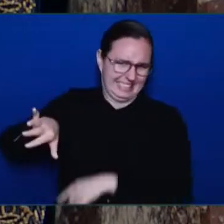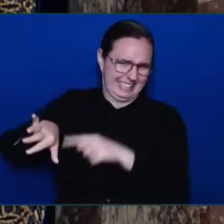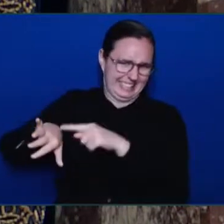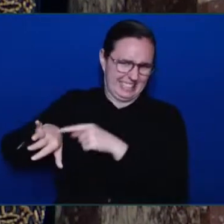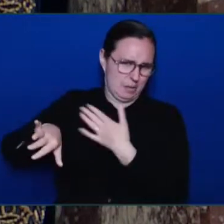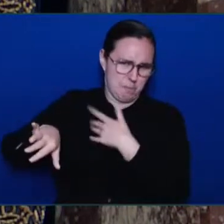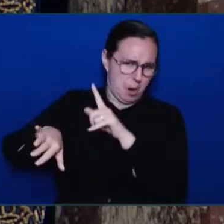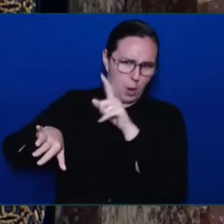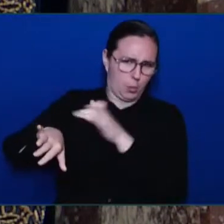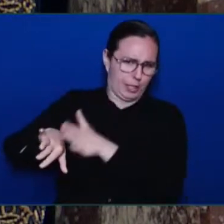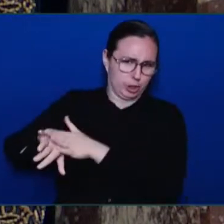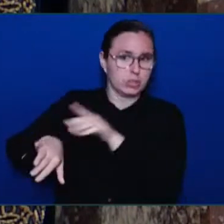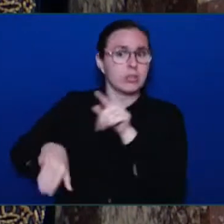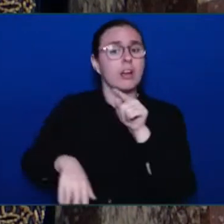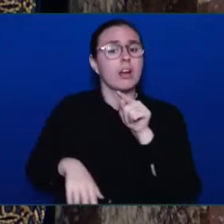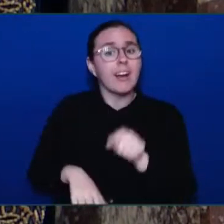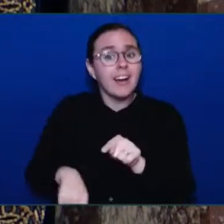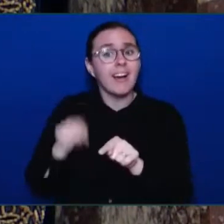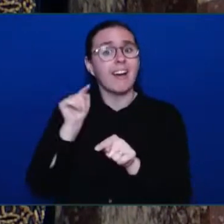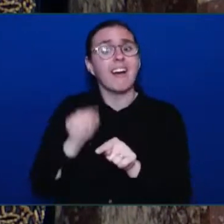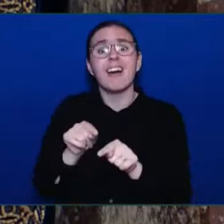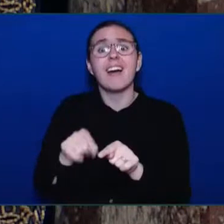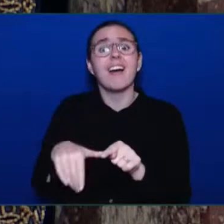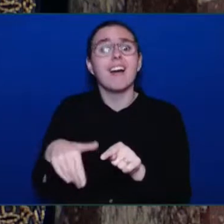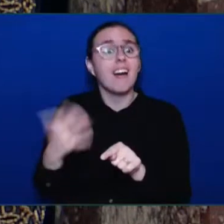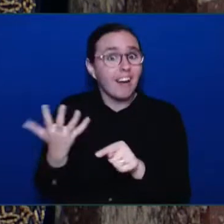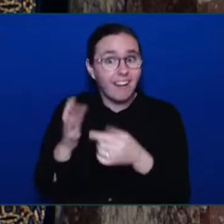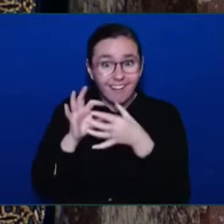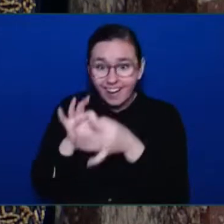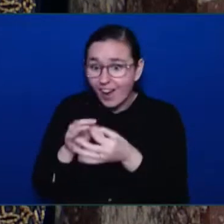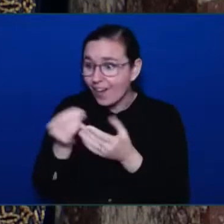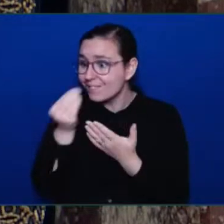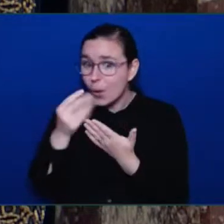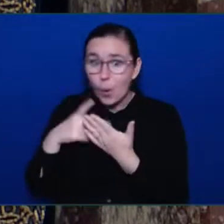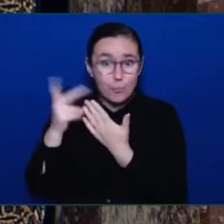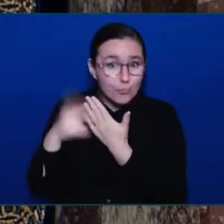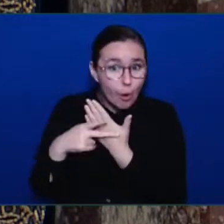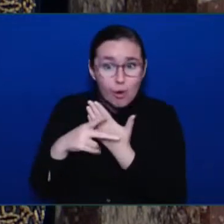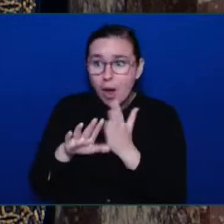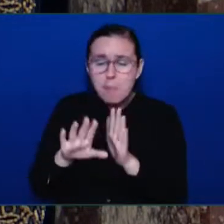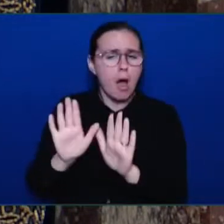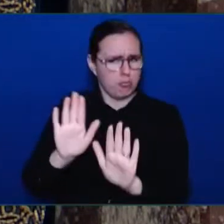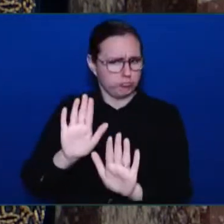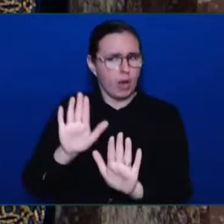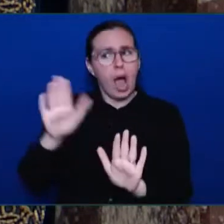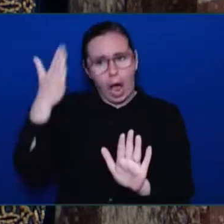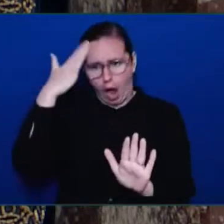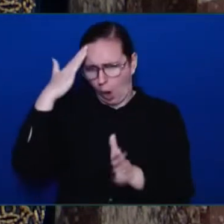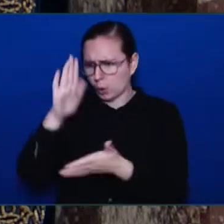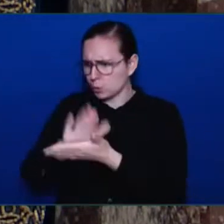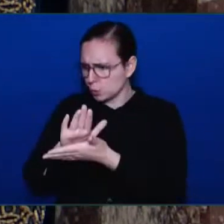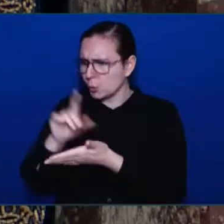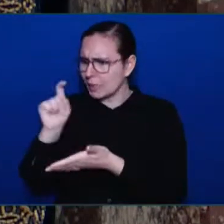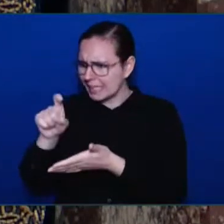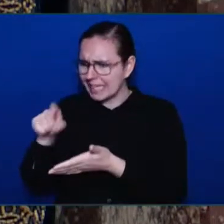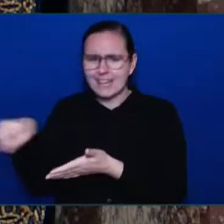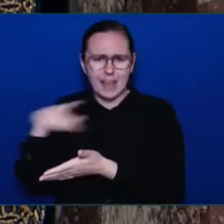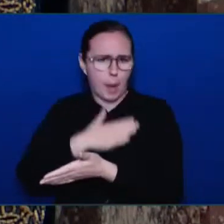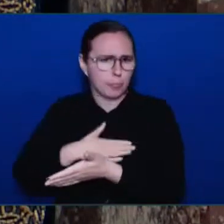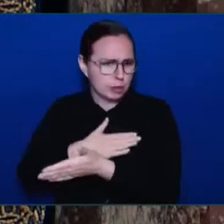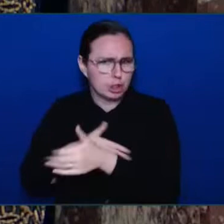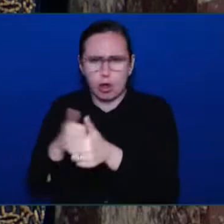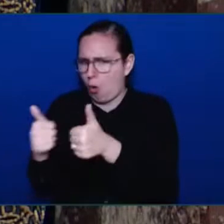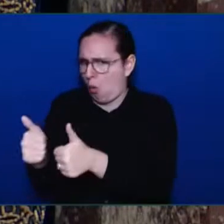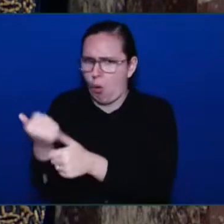in schools. I think that school districts appreciate that. My question is about the unfunded inflationary pressures that